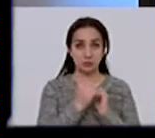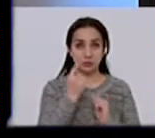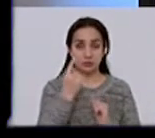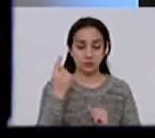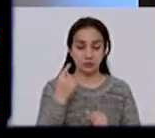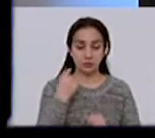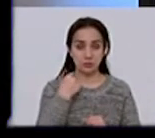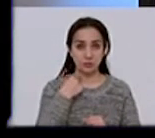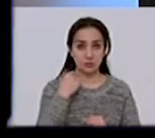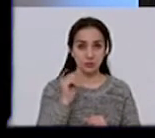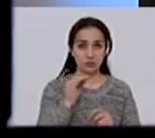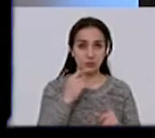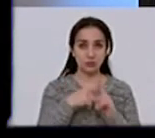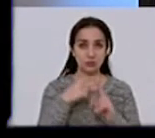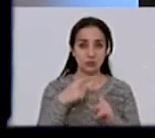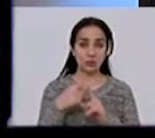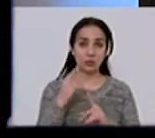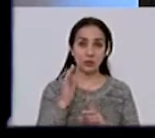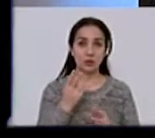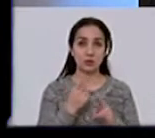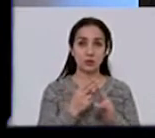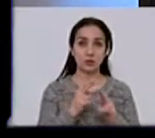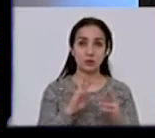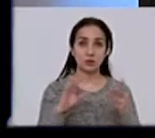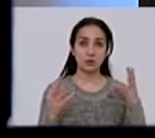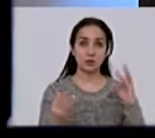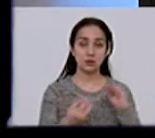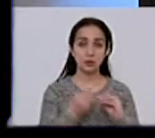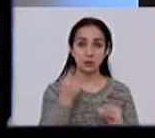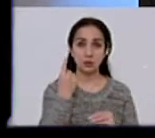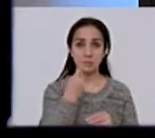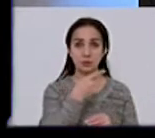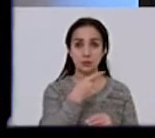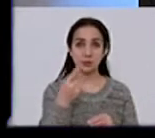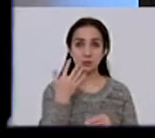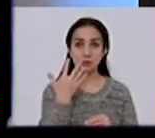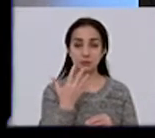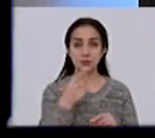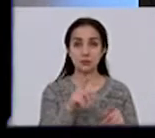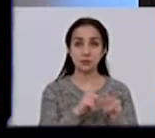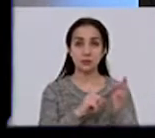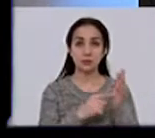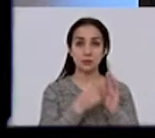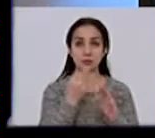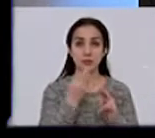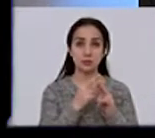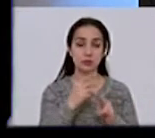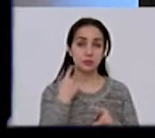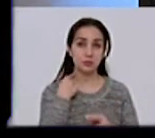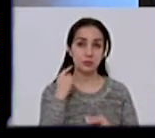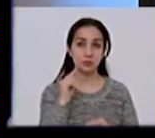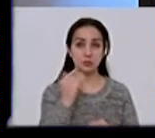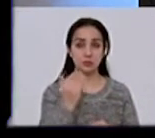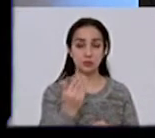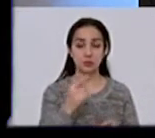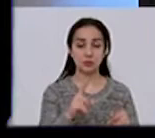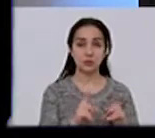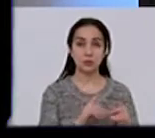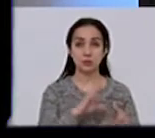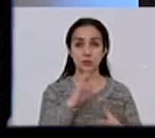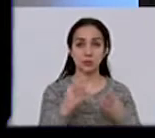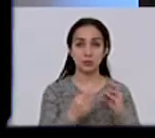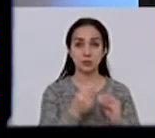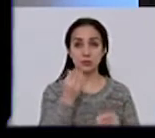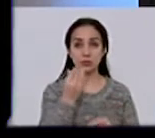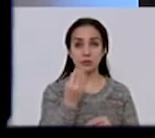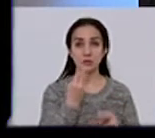qiymatlarini qo'shib chiqamiz. Natijada 1 taqsim 5 ni ko'paytiramiz ushbu son qiymatga va